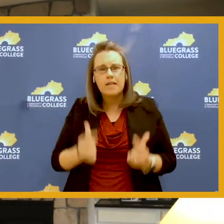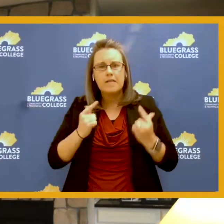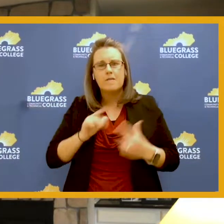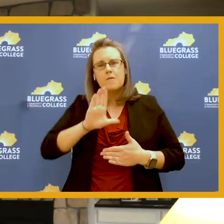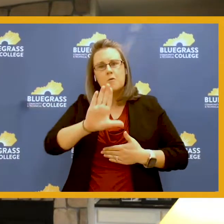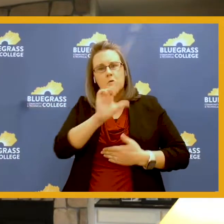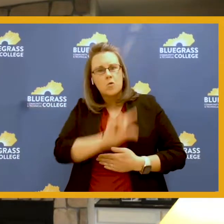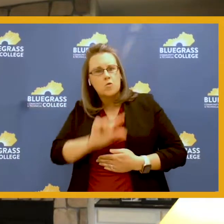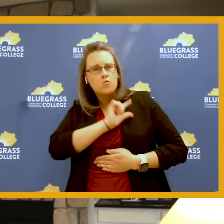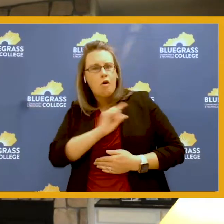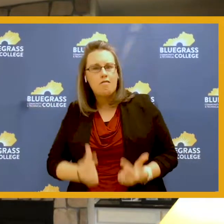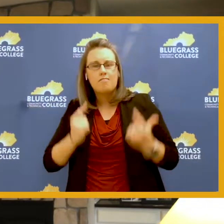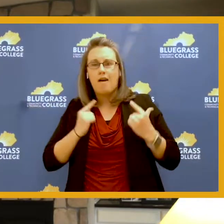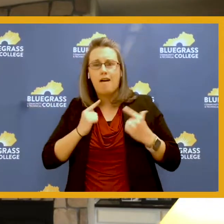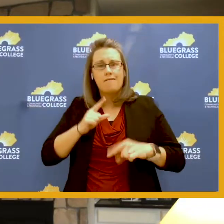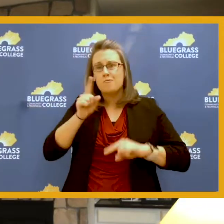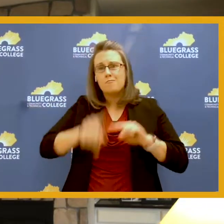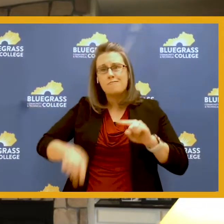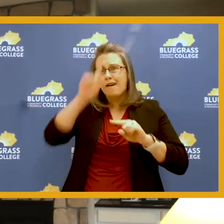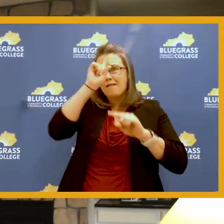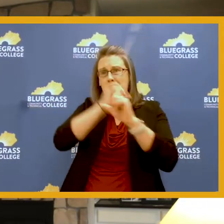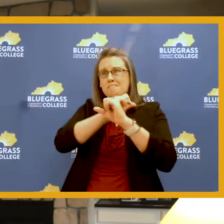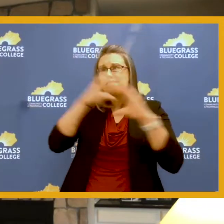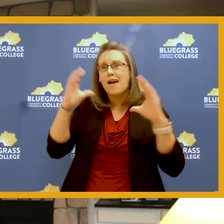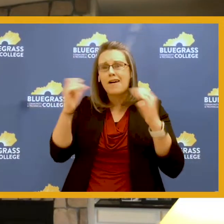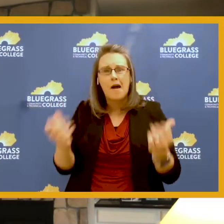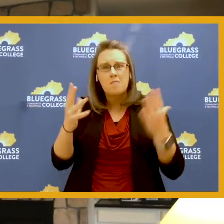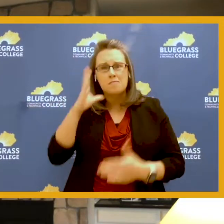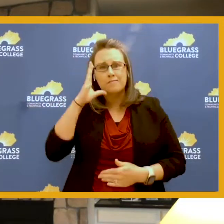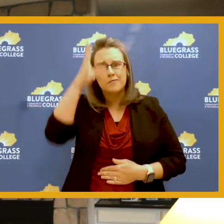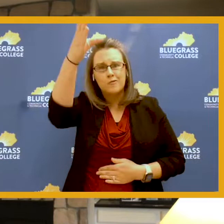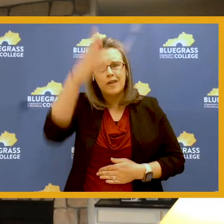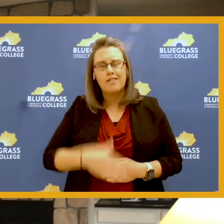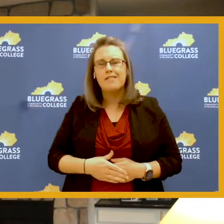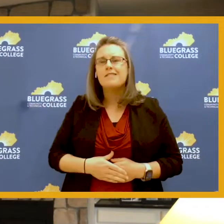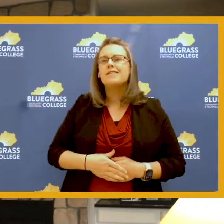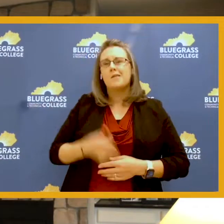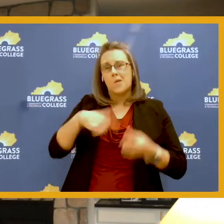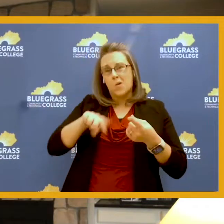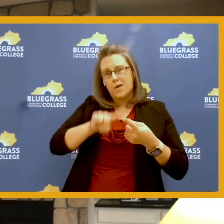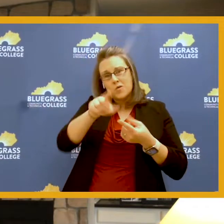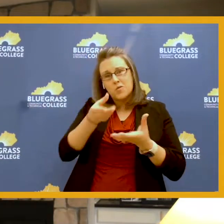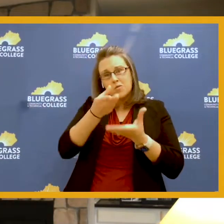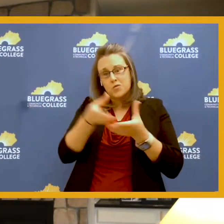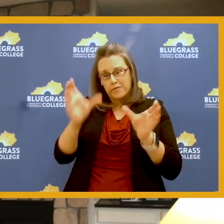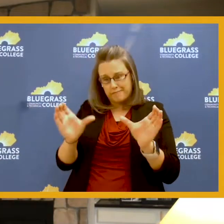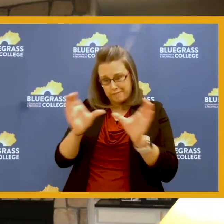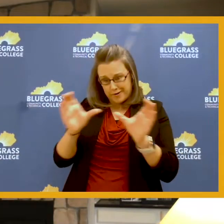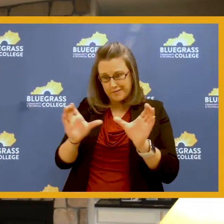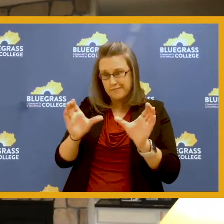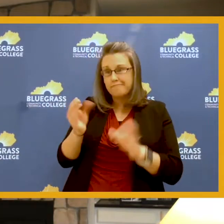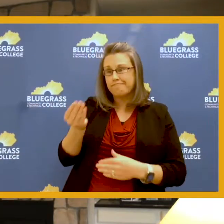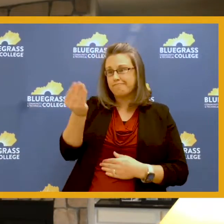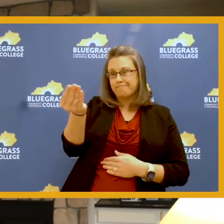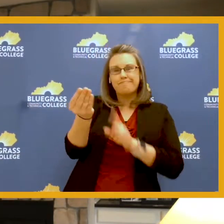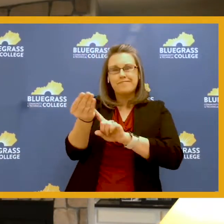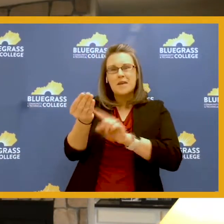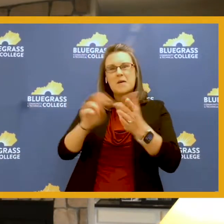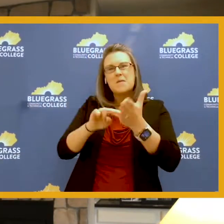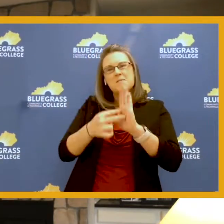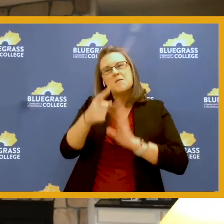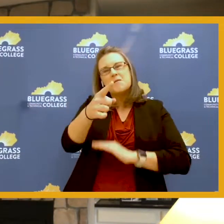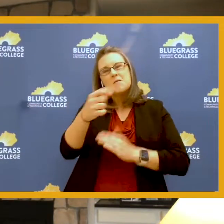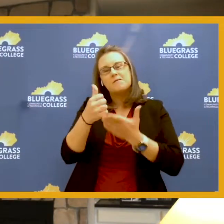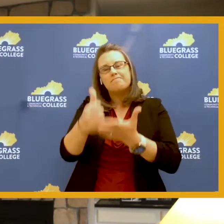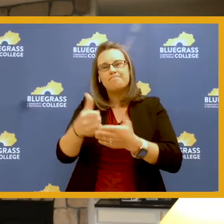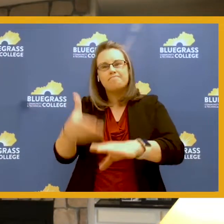life in ways you can't yet even imagine. Additionally, by getting this credential, you are helping to improve the